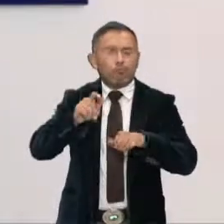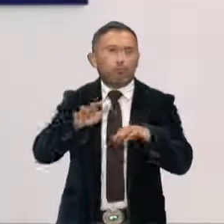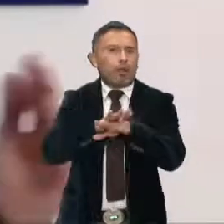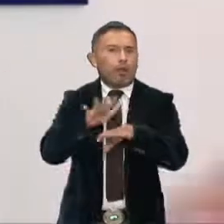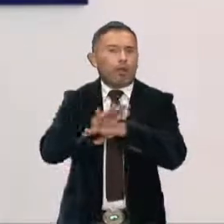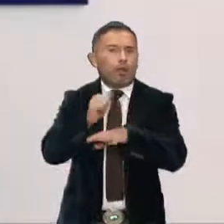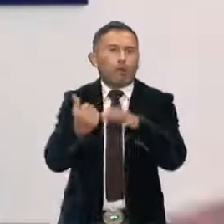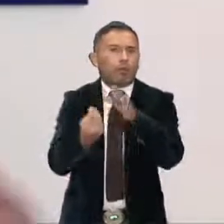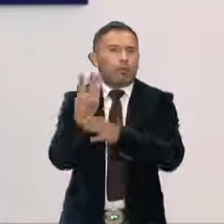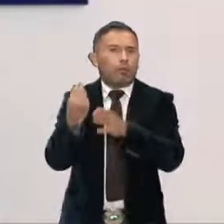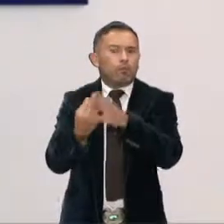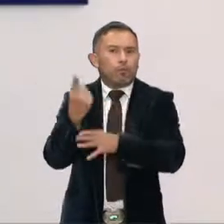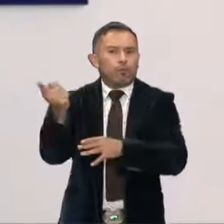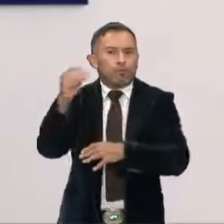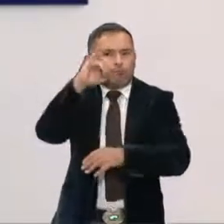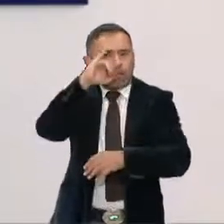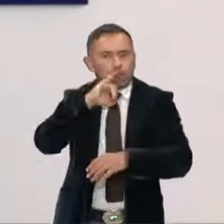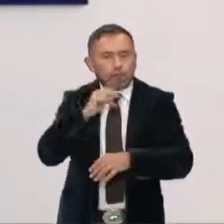renewed